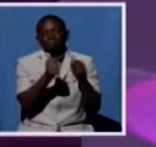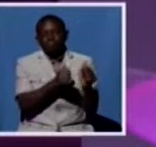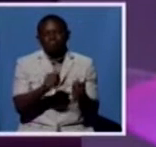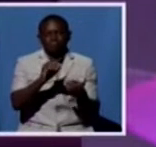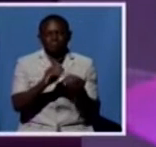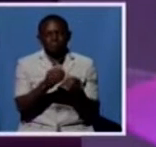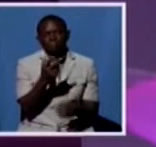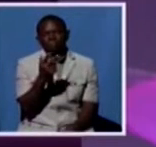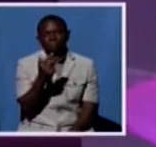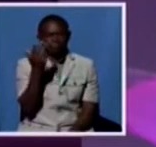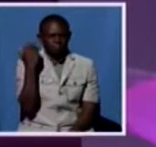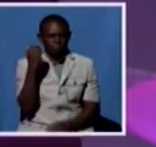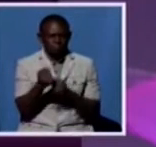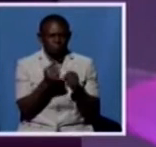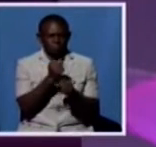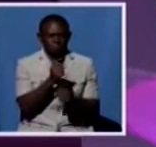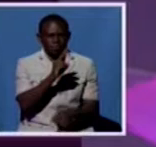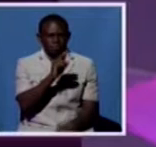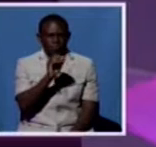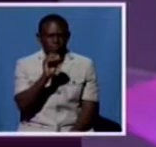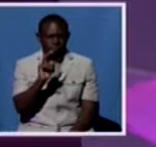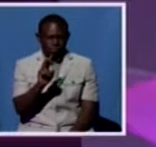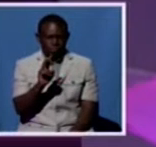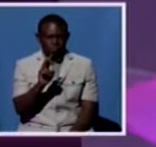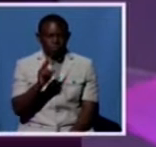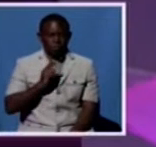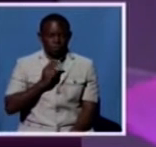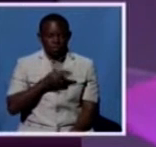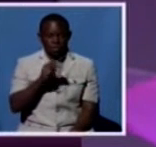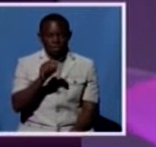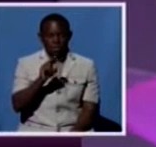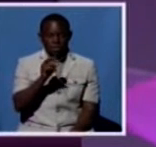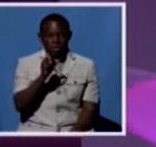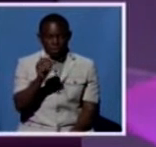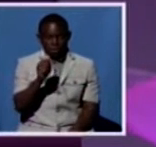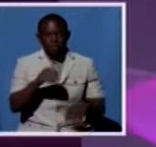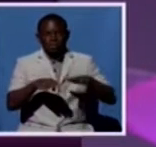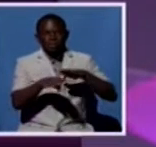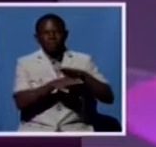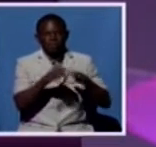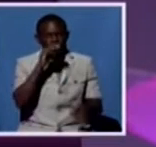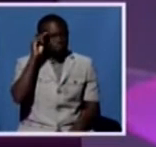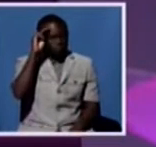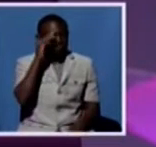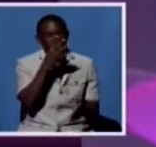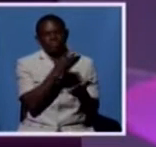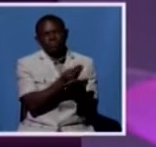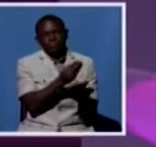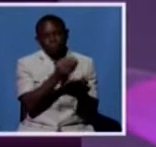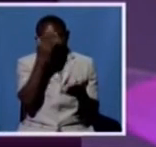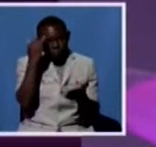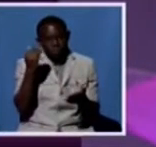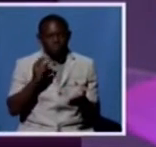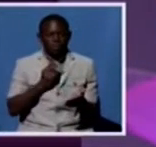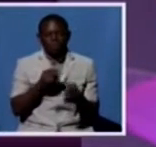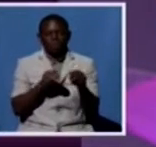2002. We fall under the Ministry of Finance. For obvious reasons, we are the fund managers for the road sector.